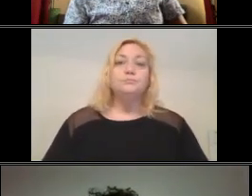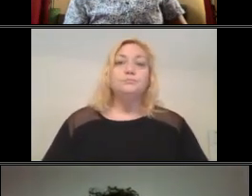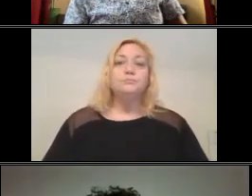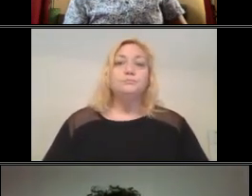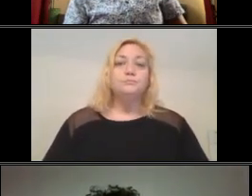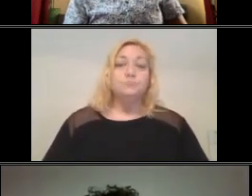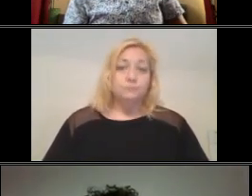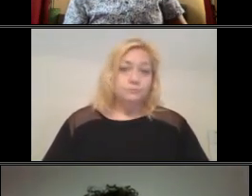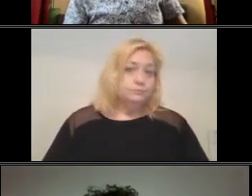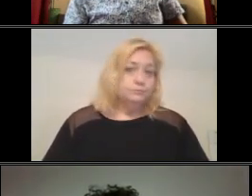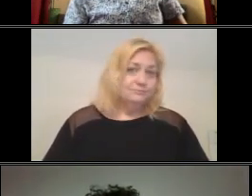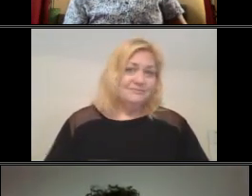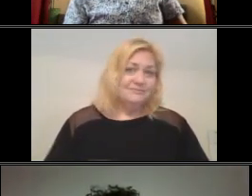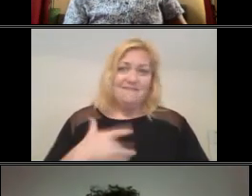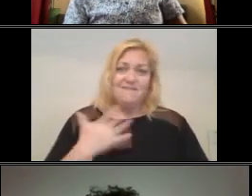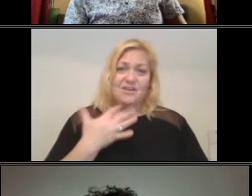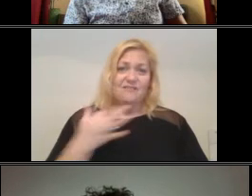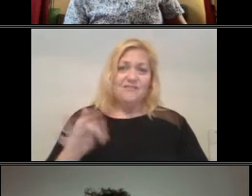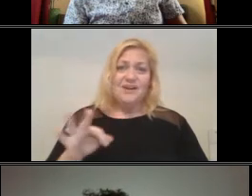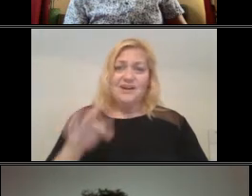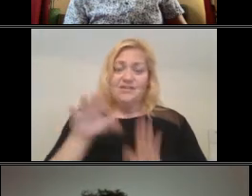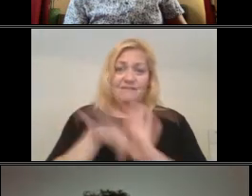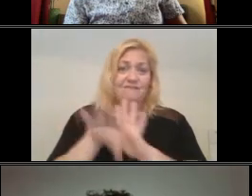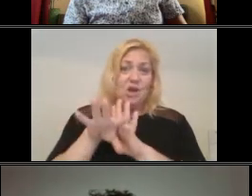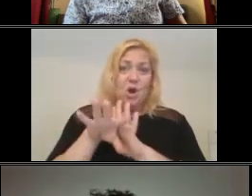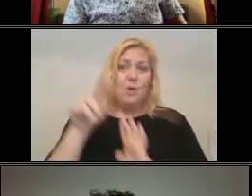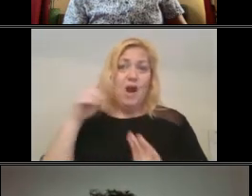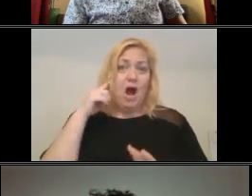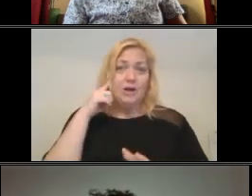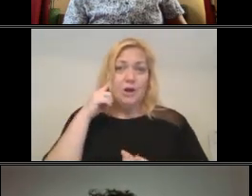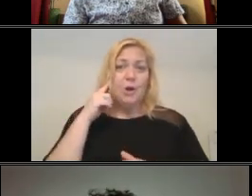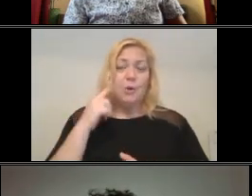And feel free to just turn on your video and audio.